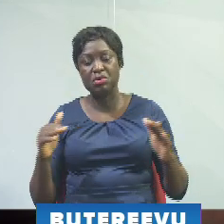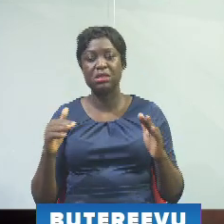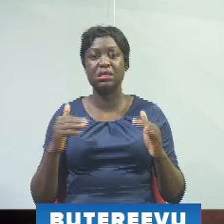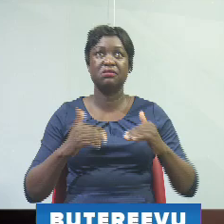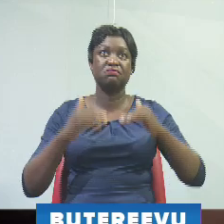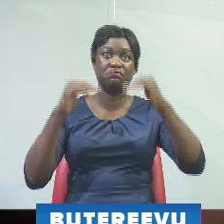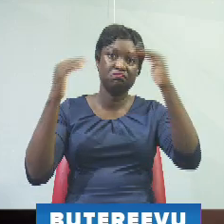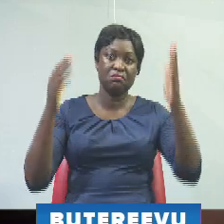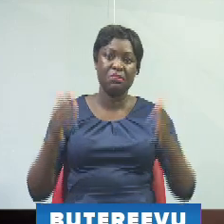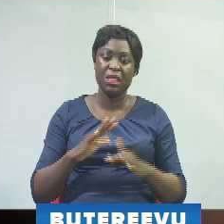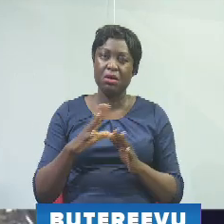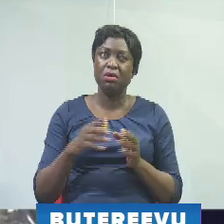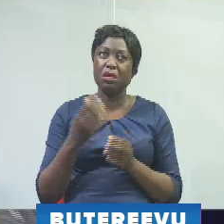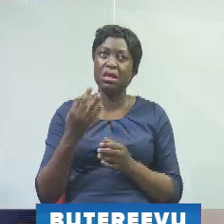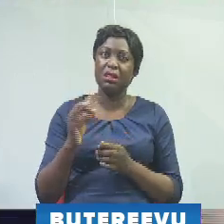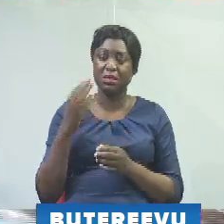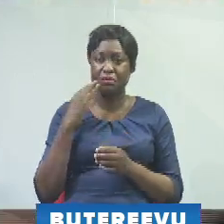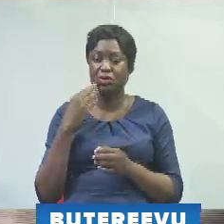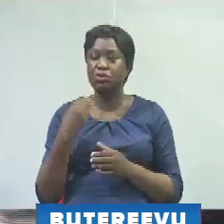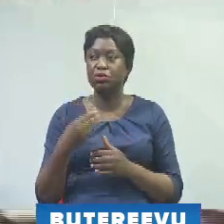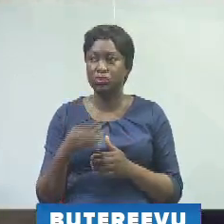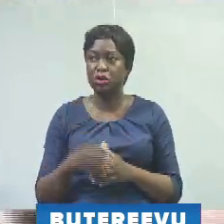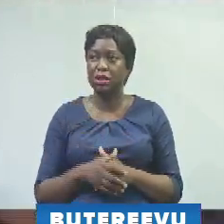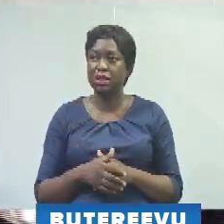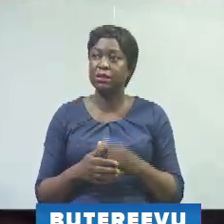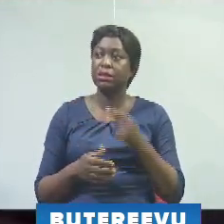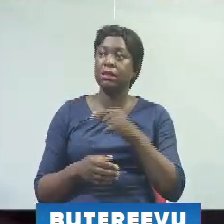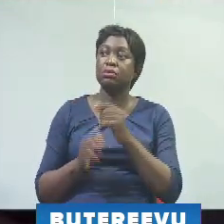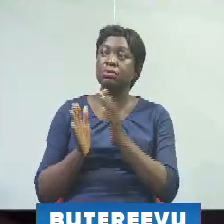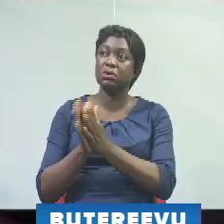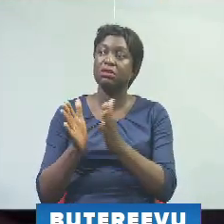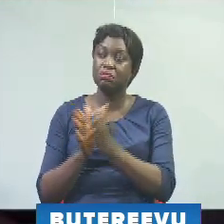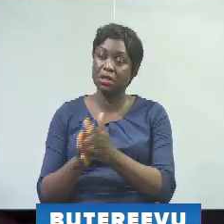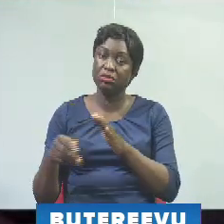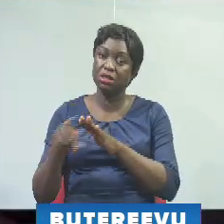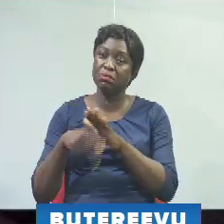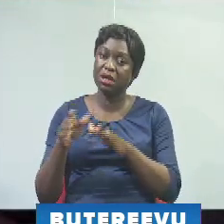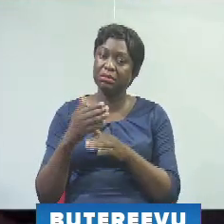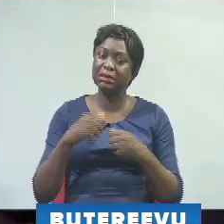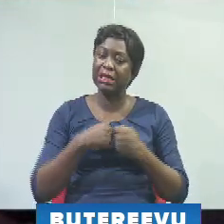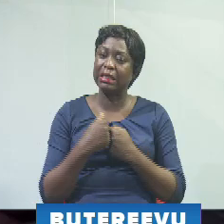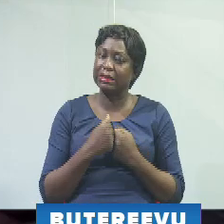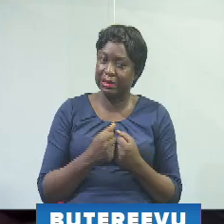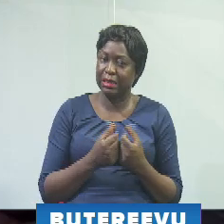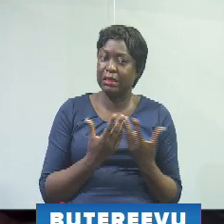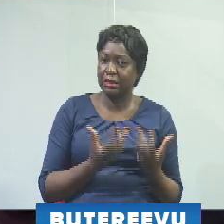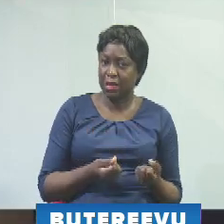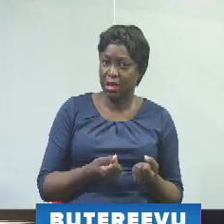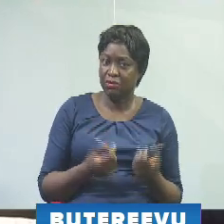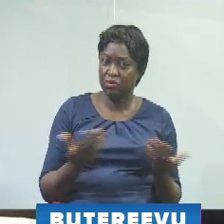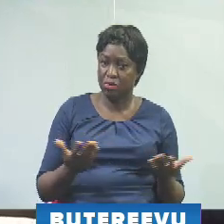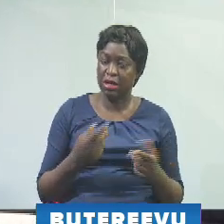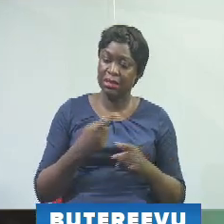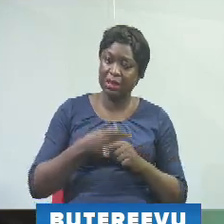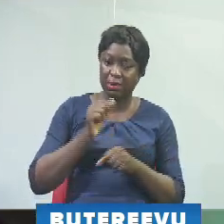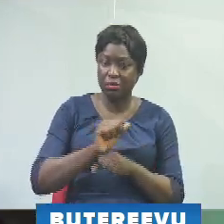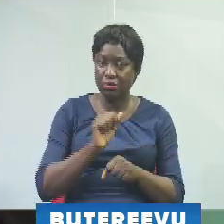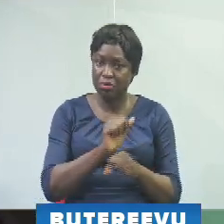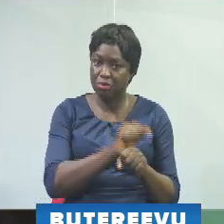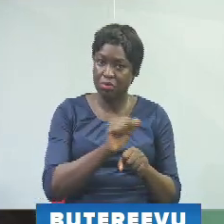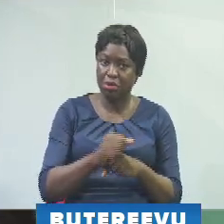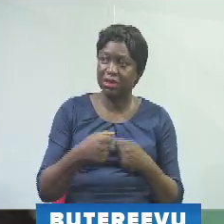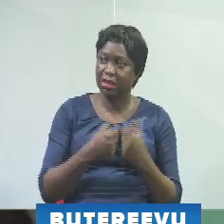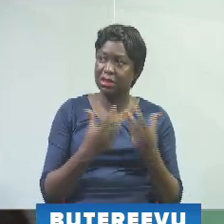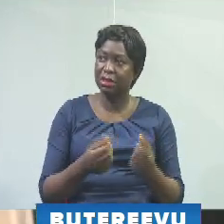of $30 million. Ono wabula ategezeza kamala byonna nga bwe basanga okusomezebwa okw'enjawulo nga bakola emirimu gyabwe era bwatyo